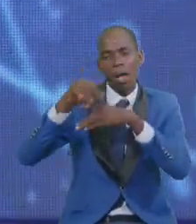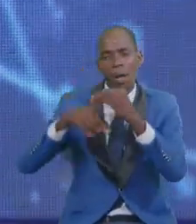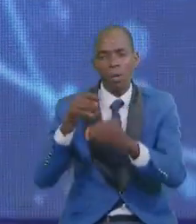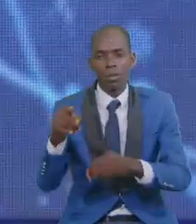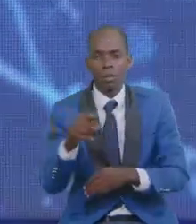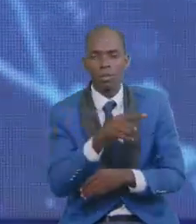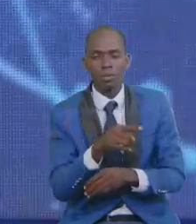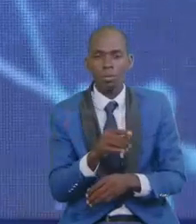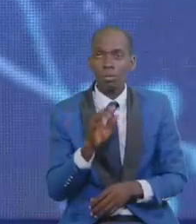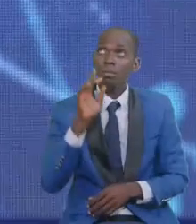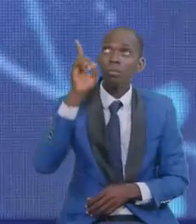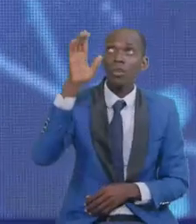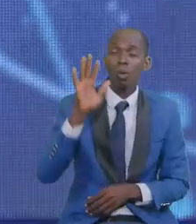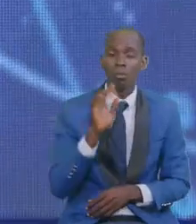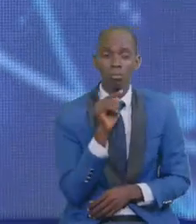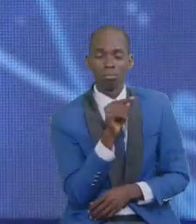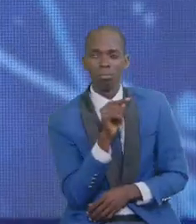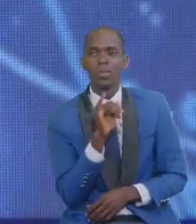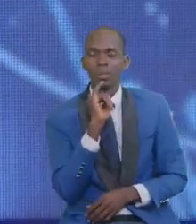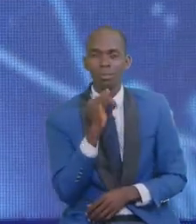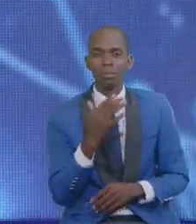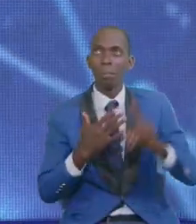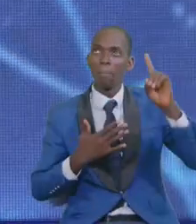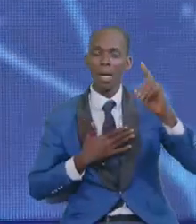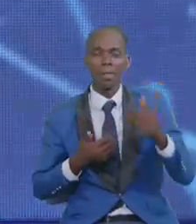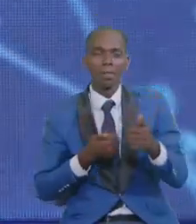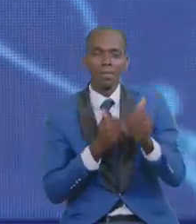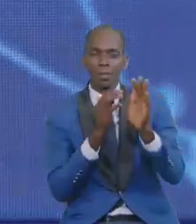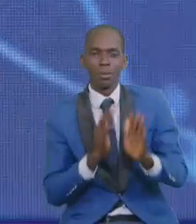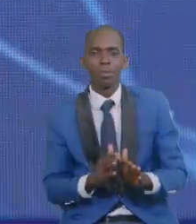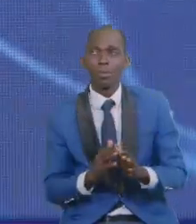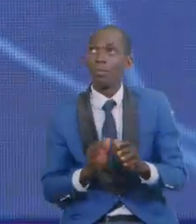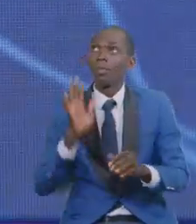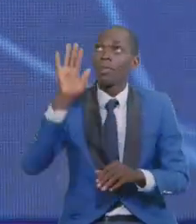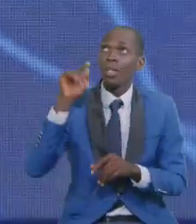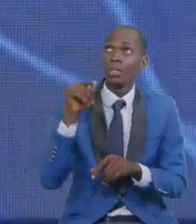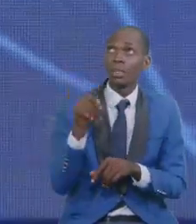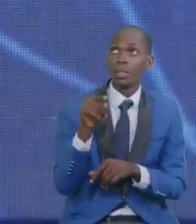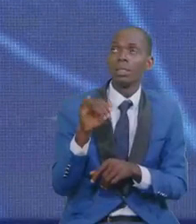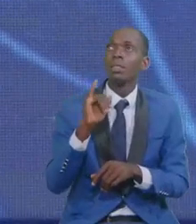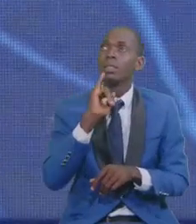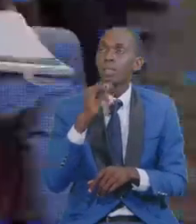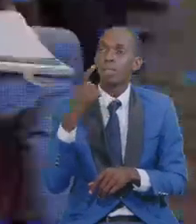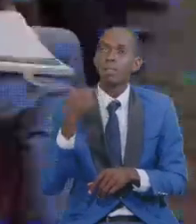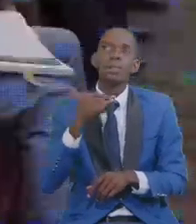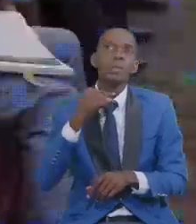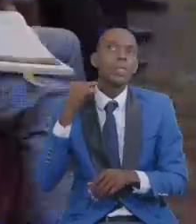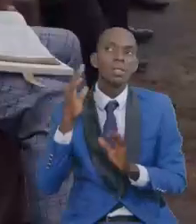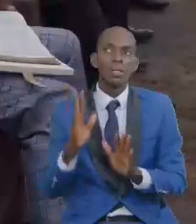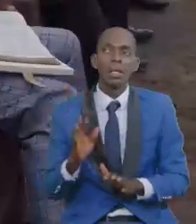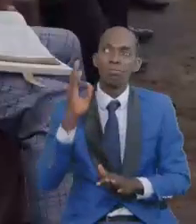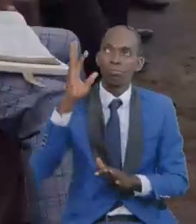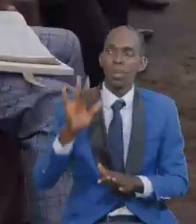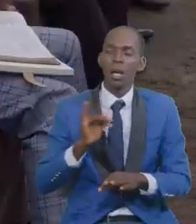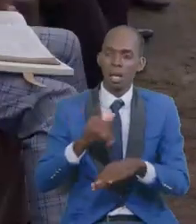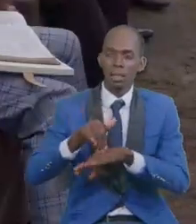He says, that's my disciple. That's a minister I sent out. That's